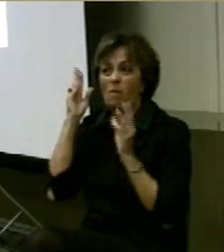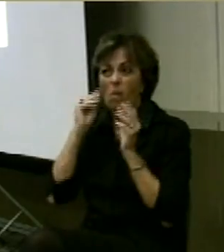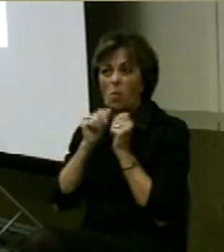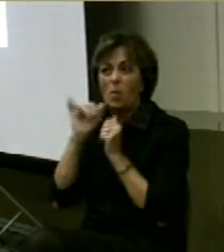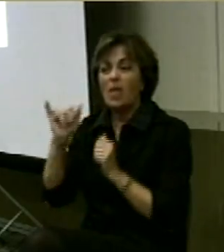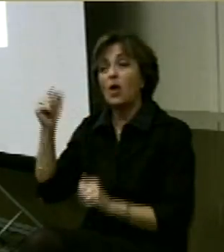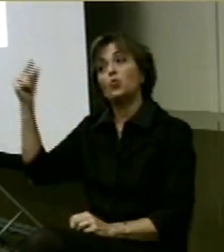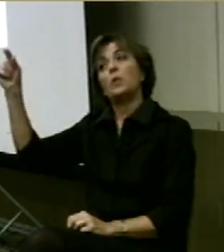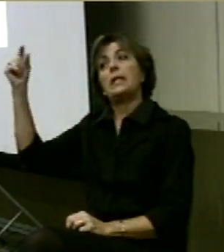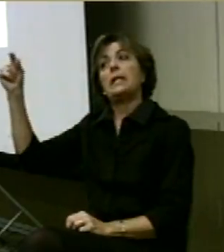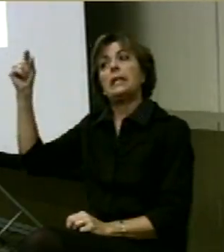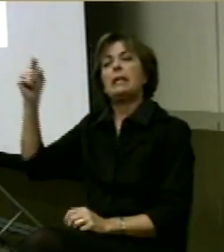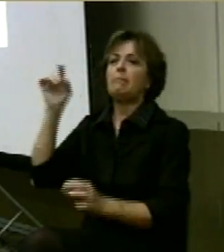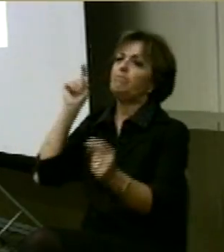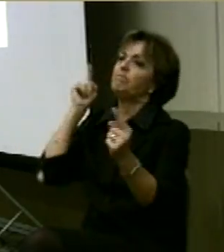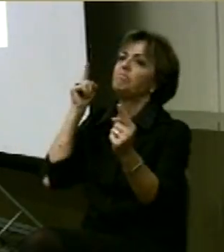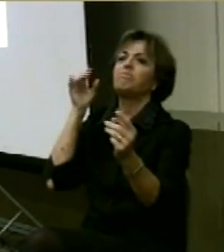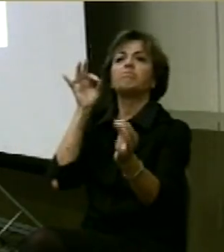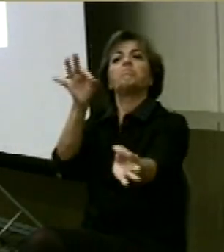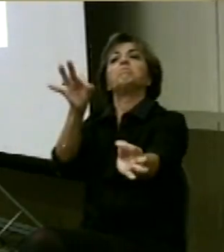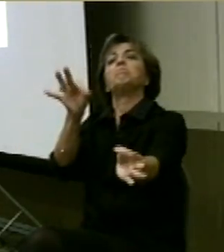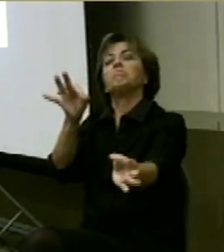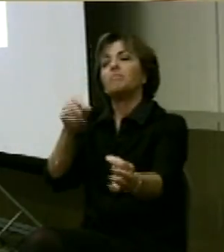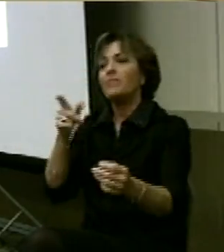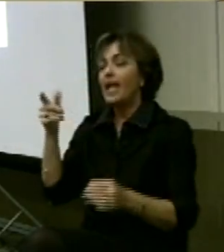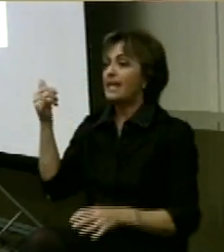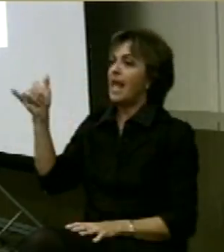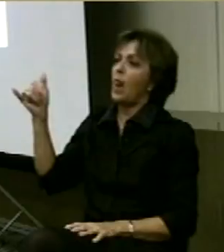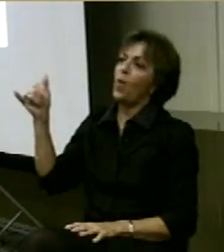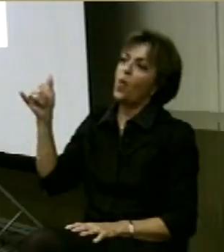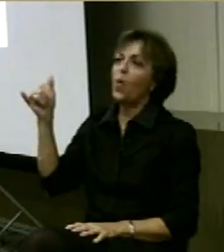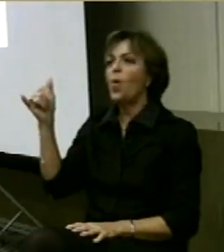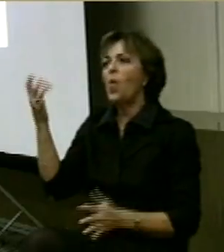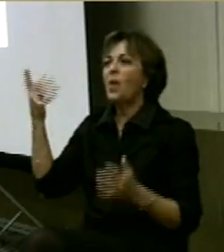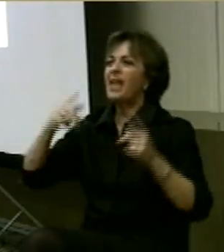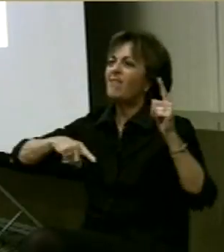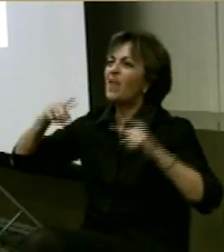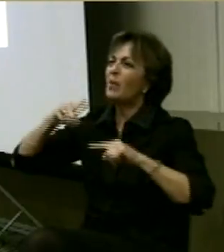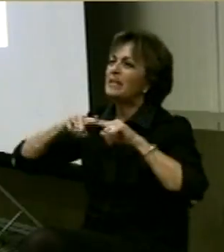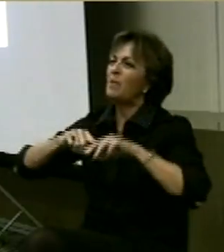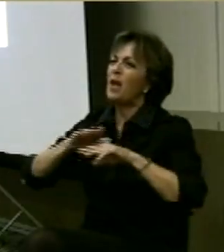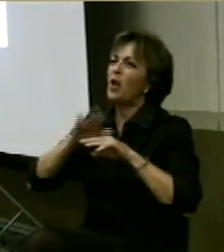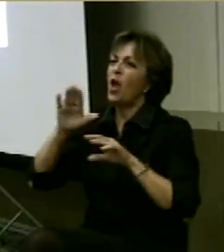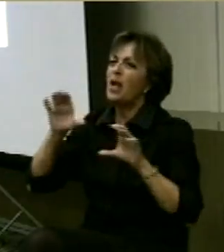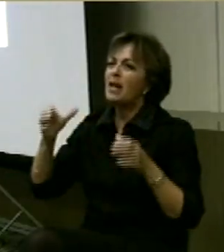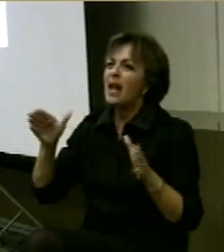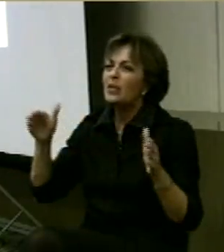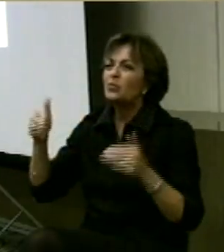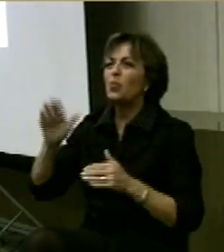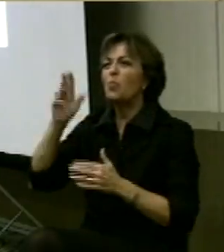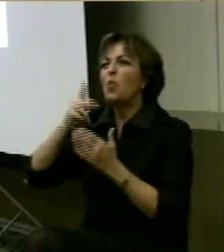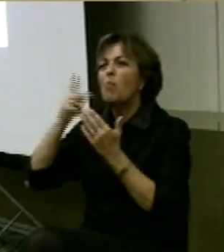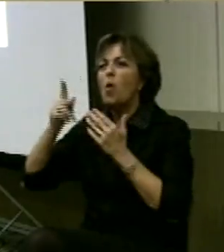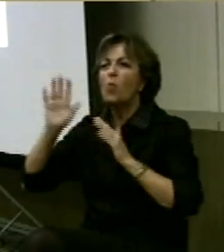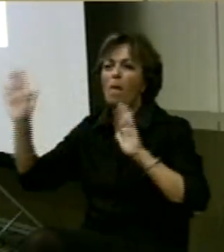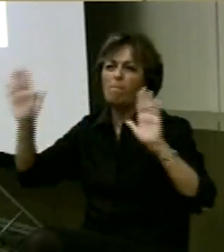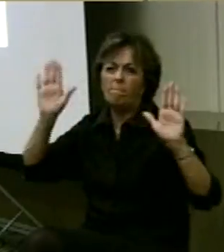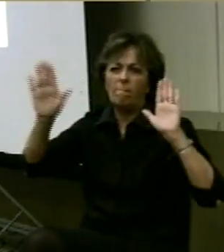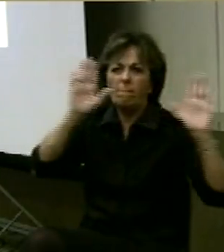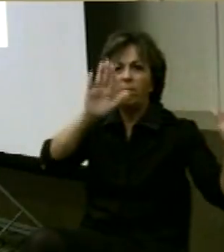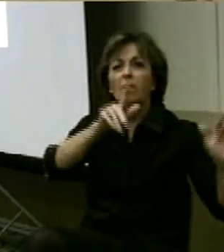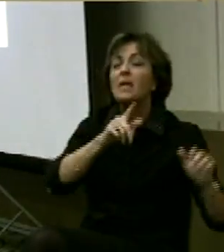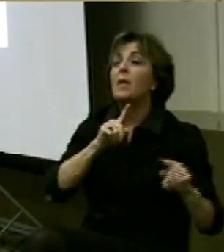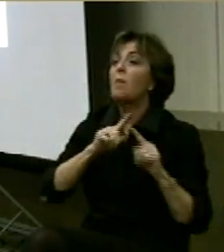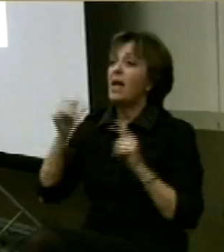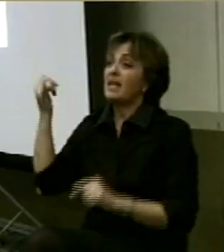Green is, you know, you're right on target. Yellow, and again, it can vary depending on your classroom and your program how you define it, but yellow